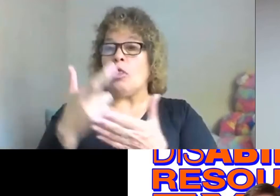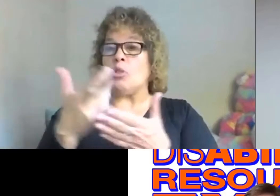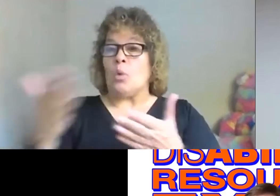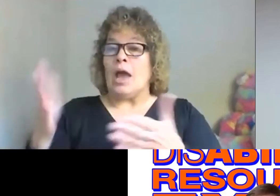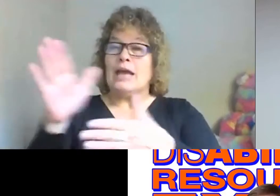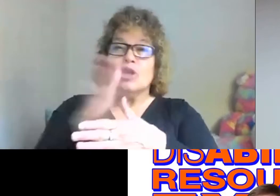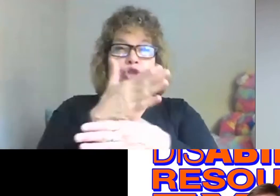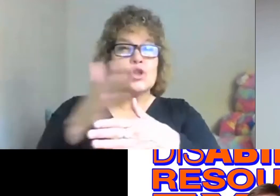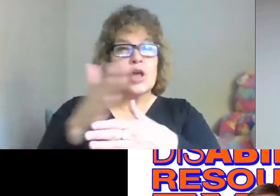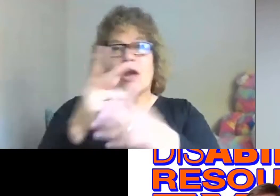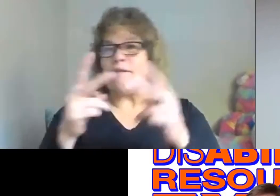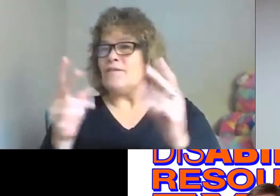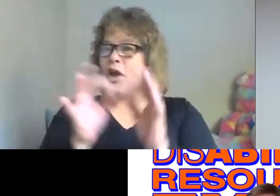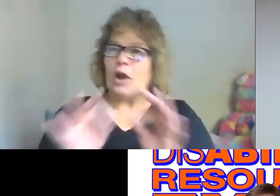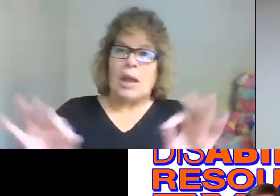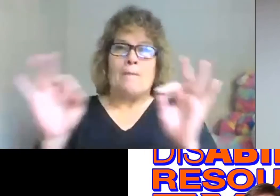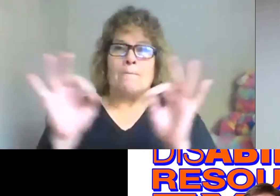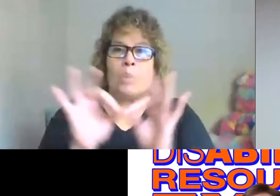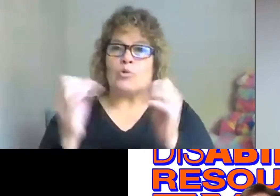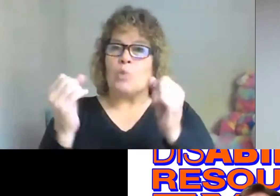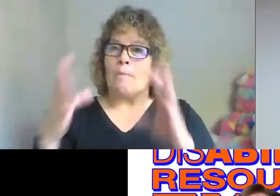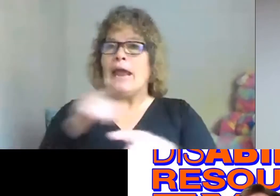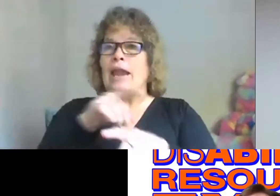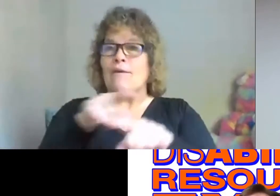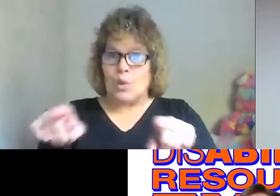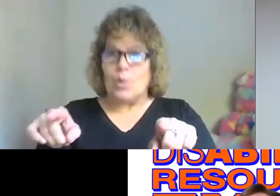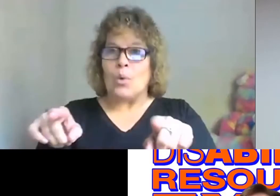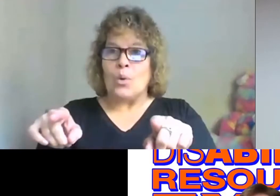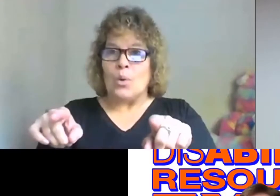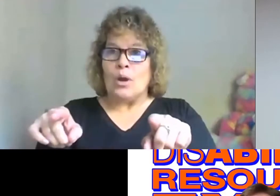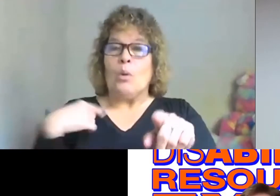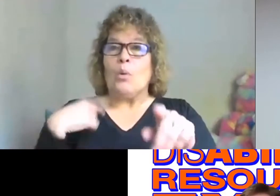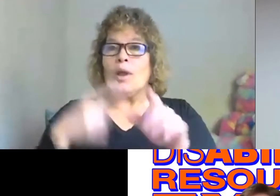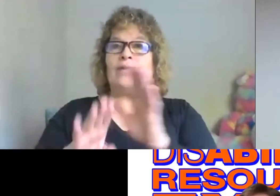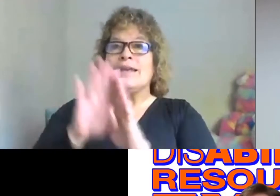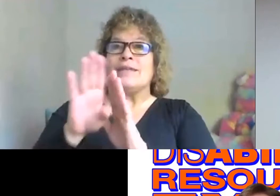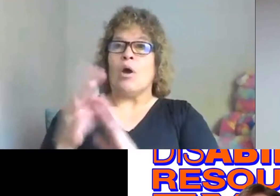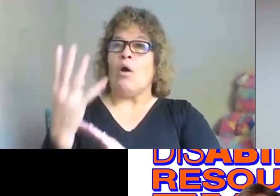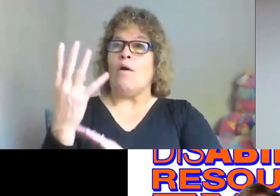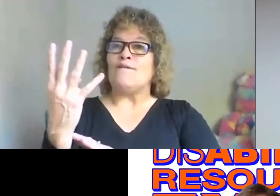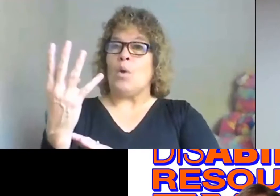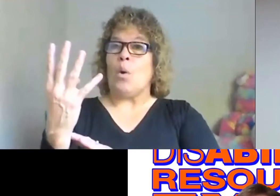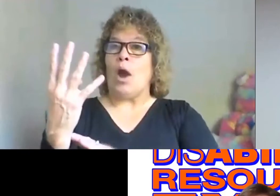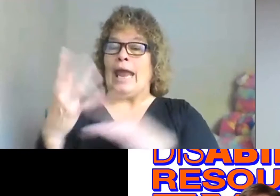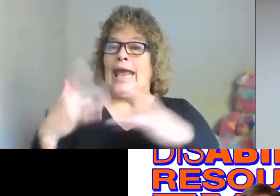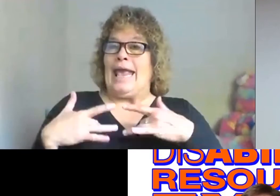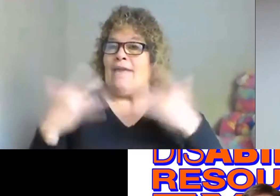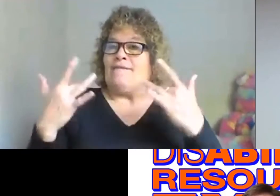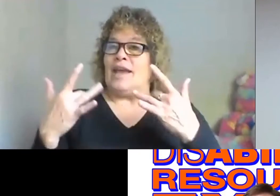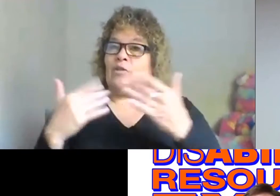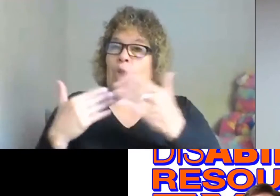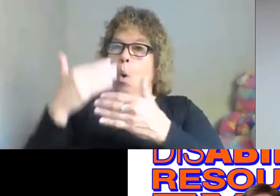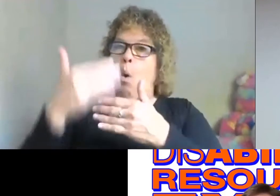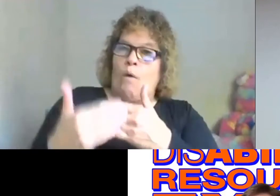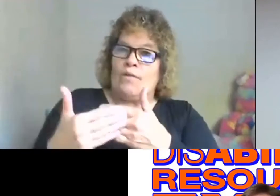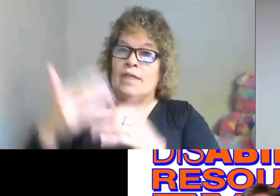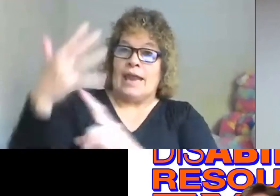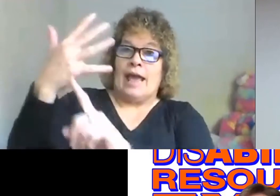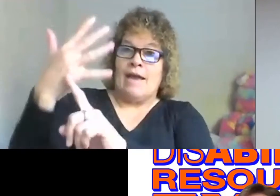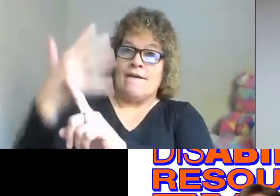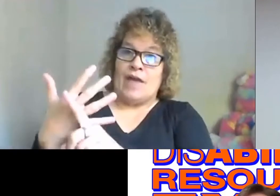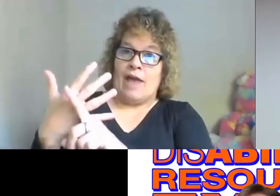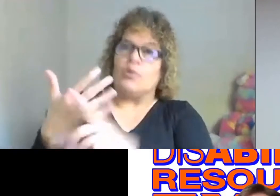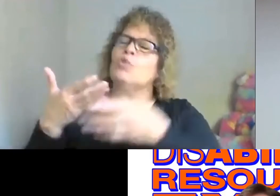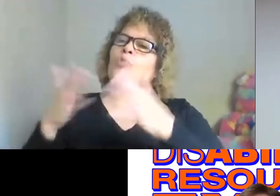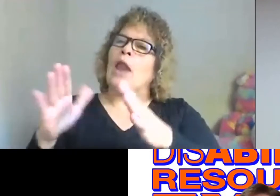so important to many of us. So we have developed 4 mini events over the next 5 months to allow us to continue to